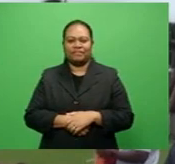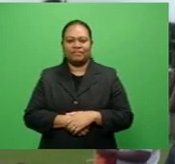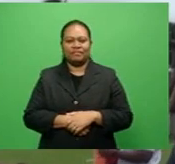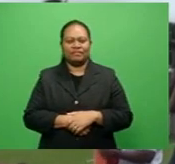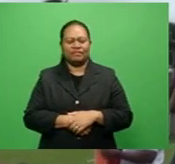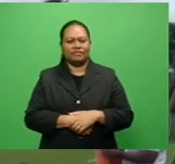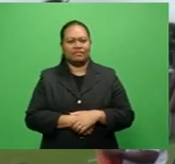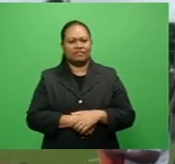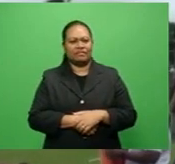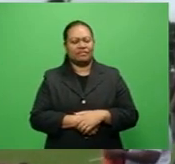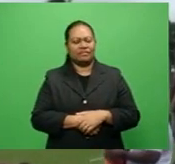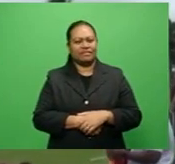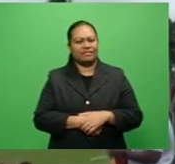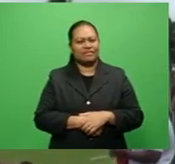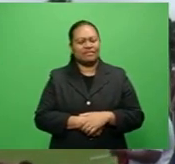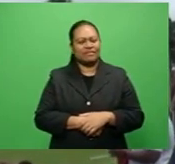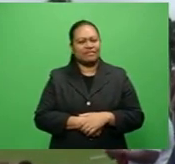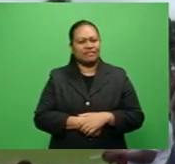take, I think,